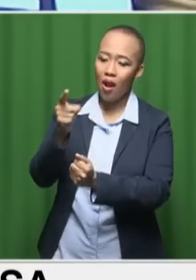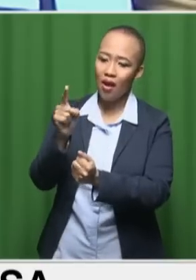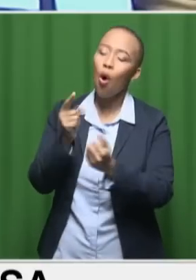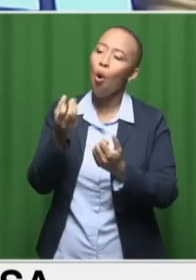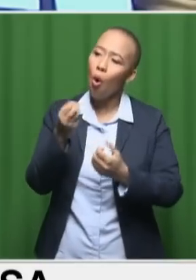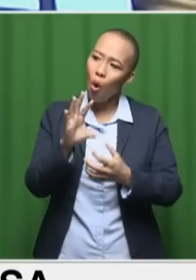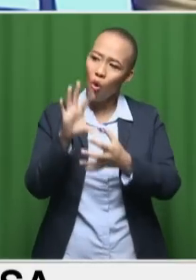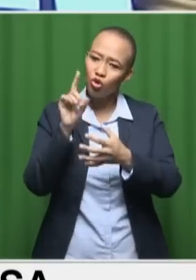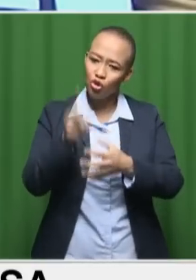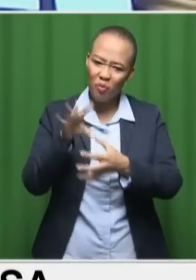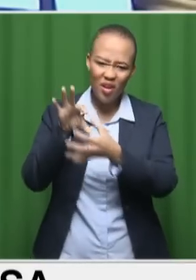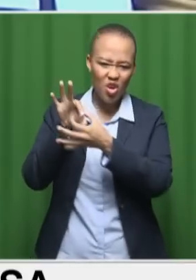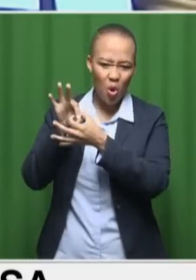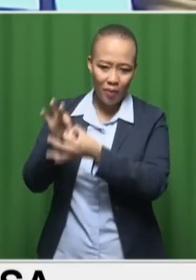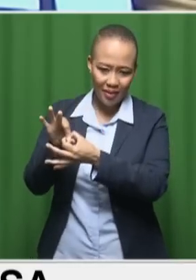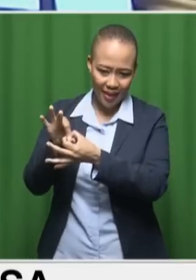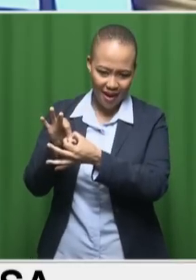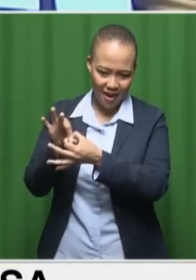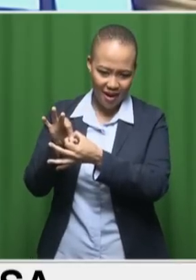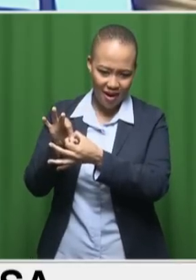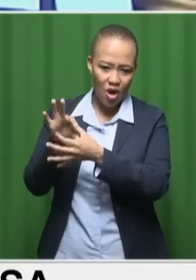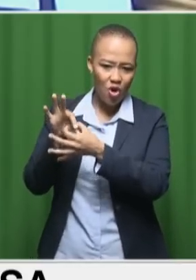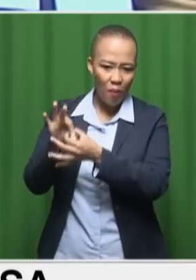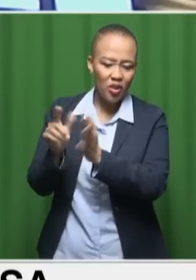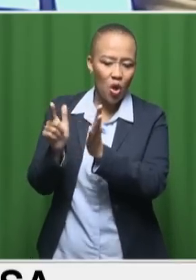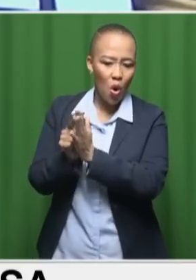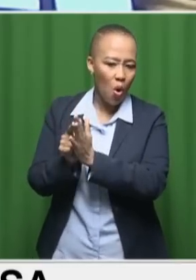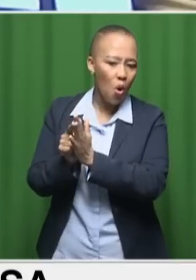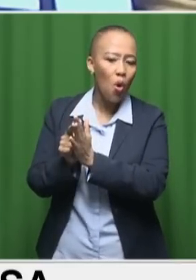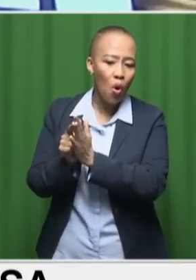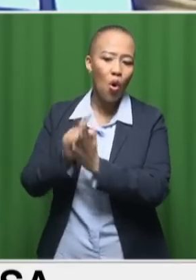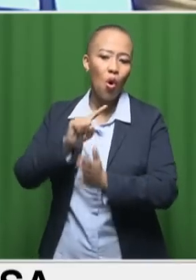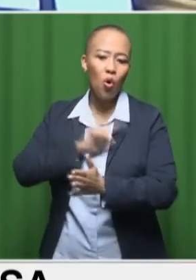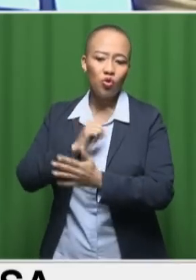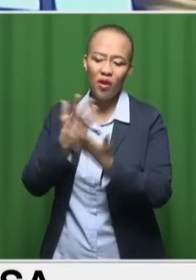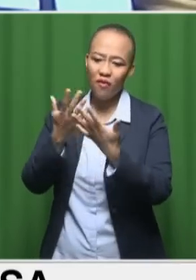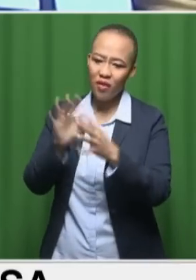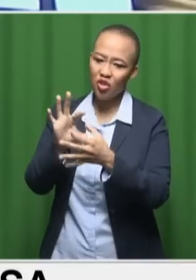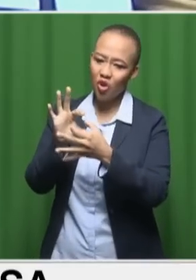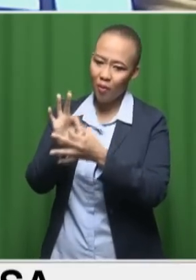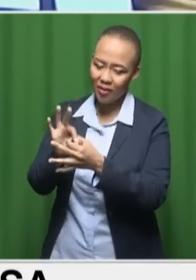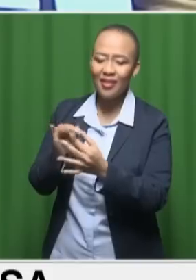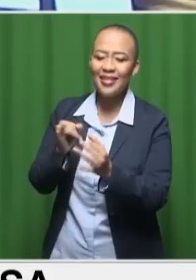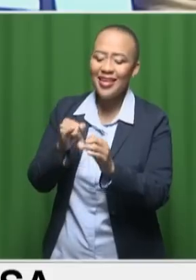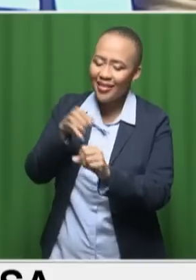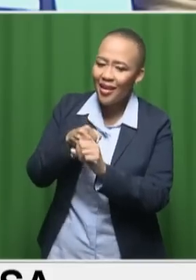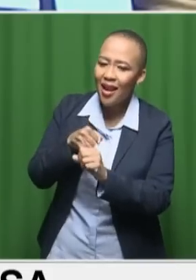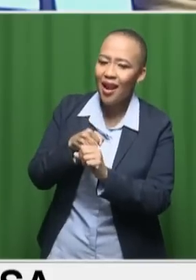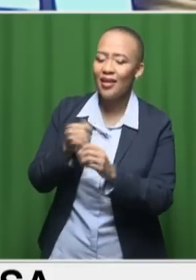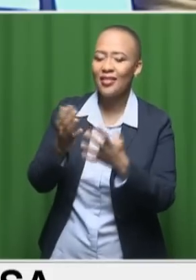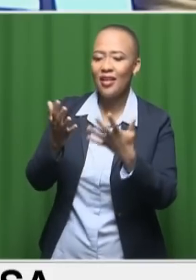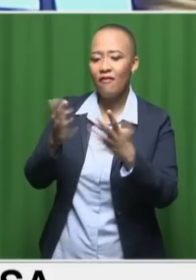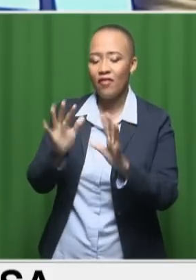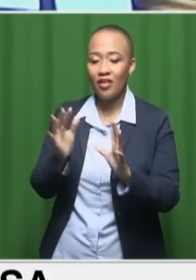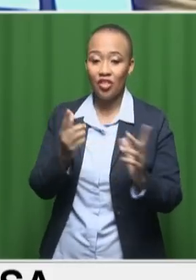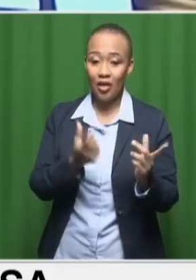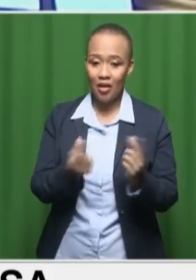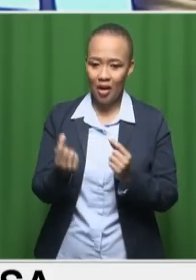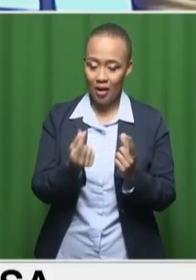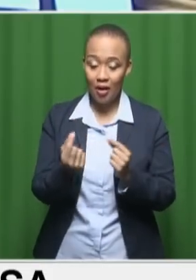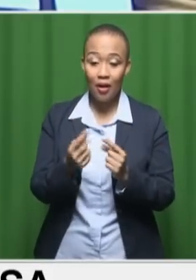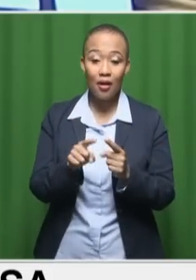that South Africa will be pursuing in the coming months. And I think that it's probably the most important now. I think to